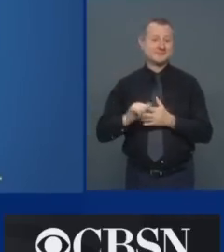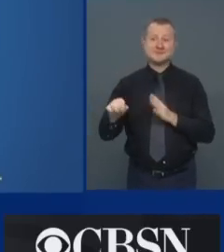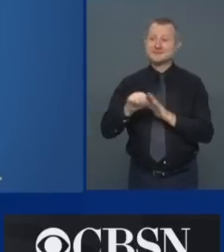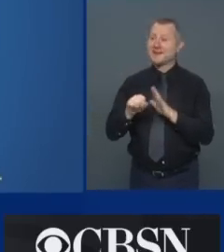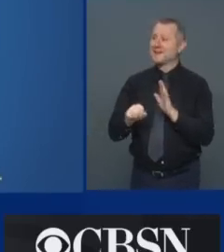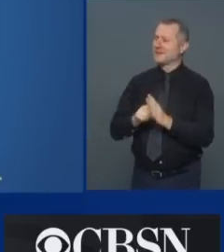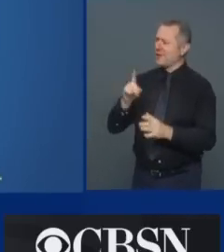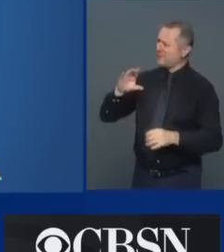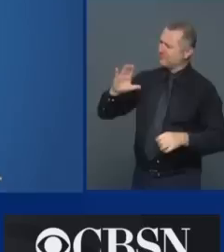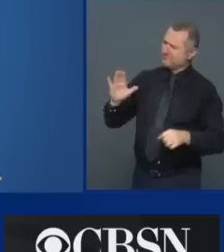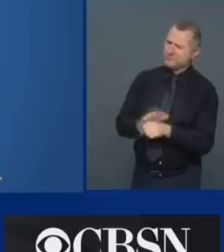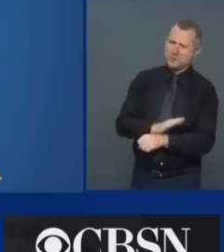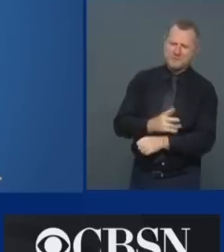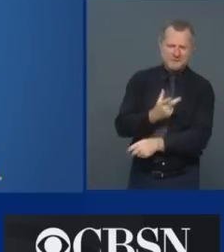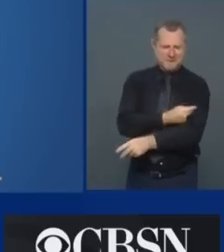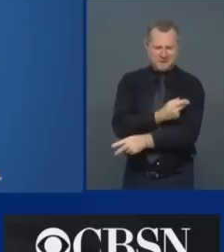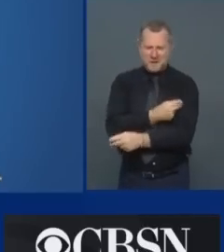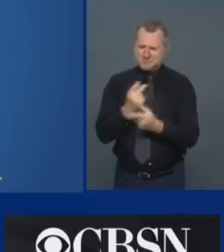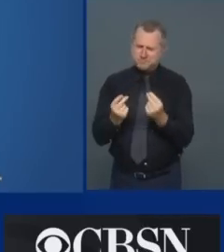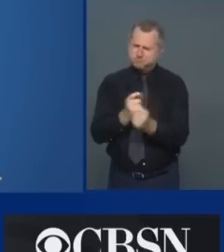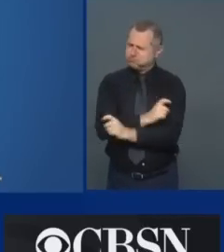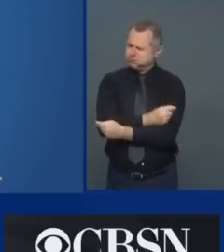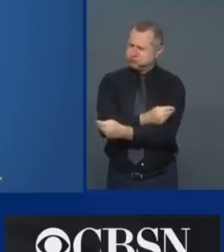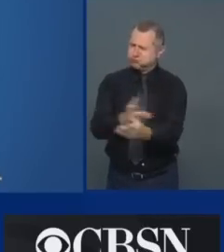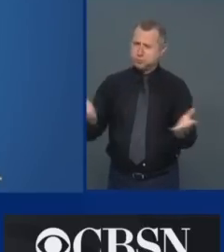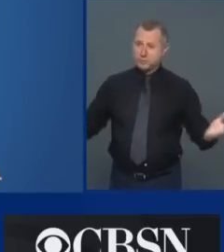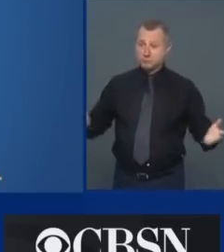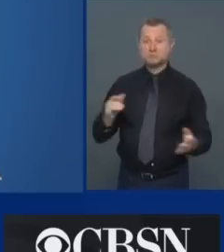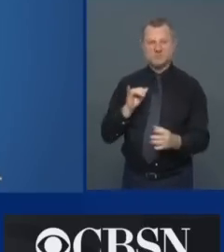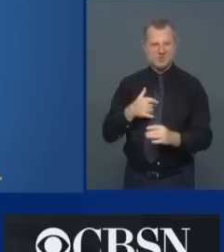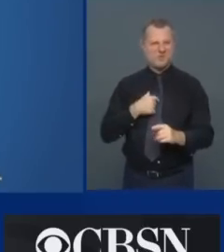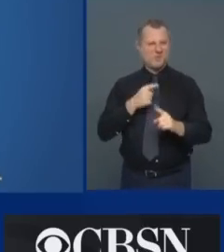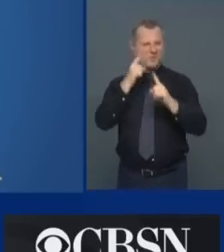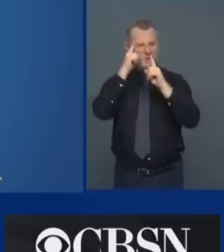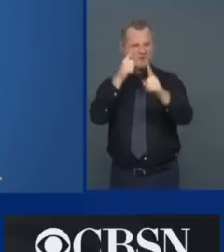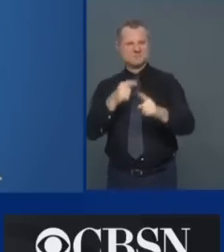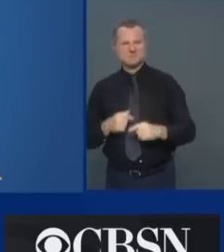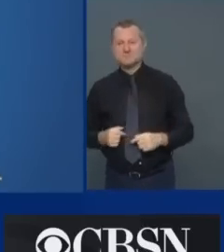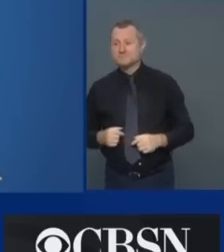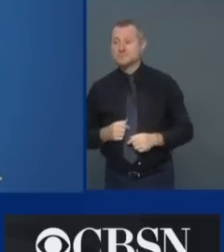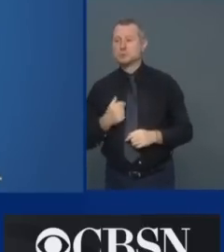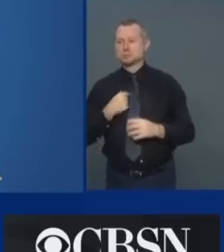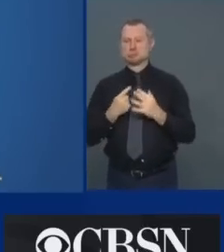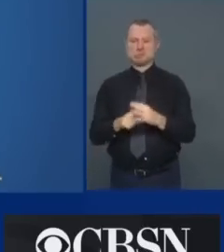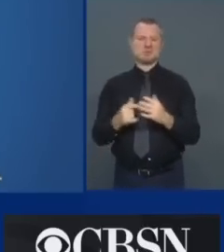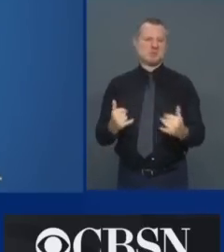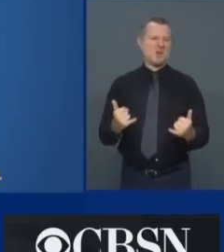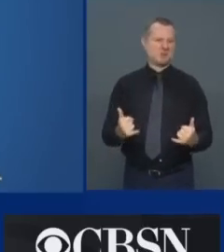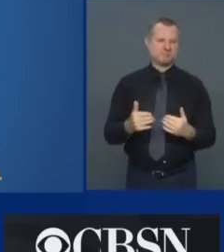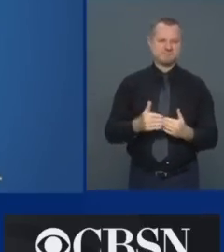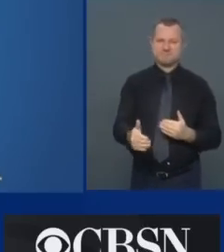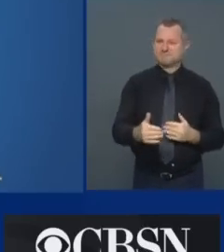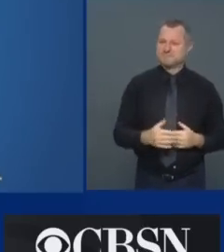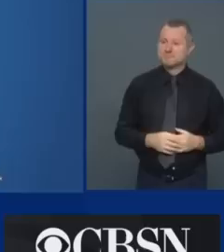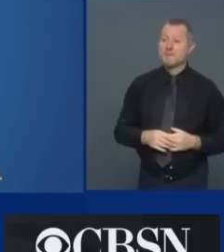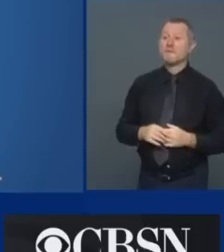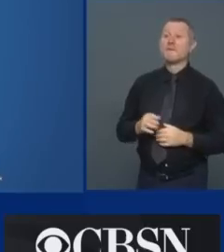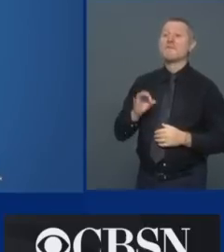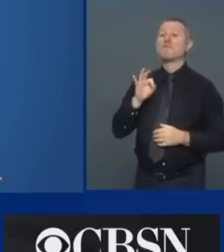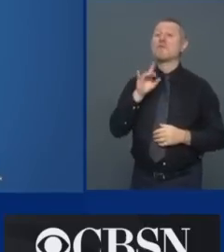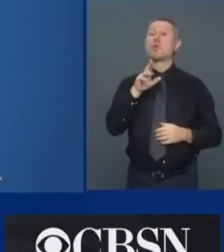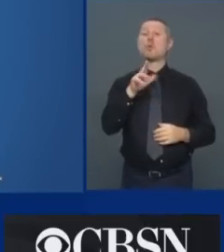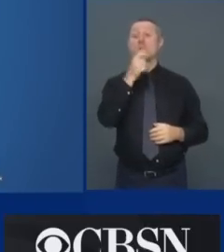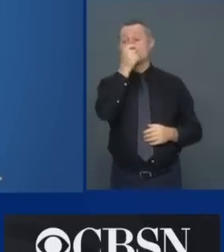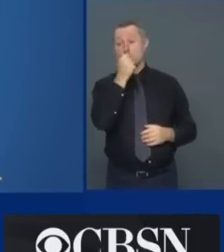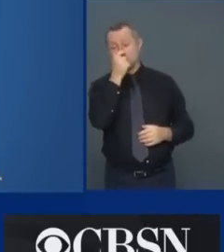So those would be the goals. But we're going to start, and we're going to start now. When it comes to the flu is a complicating